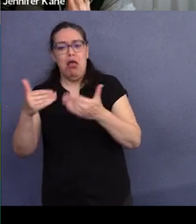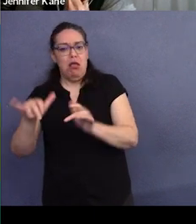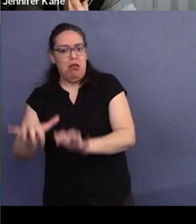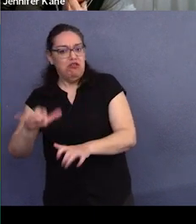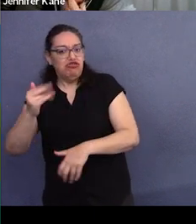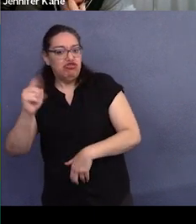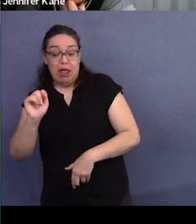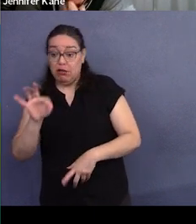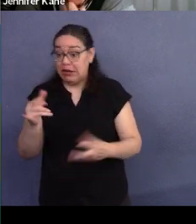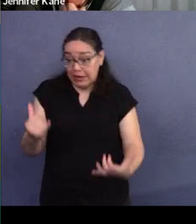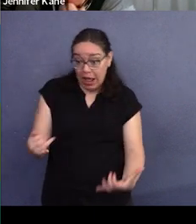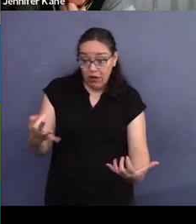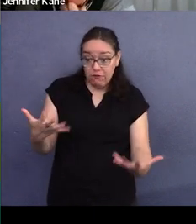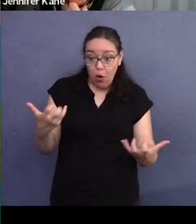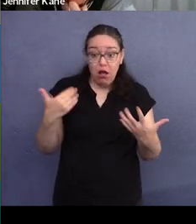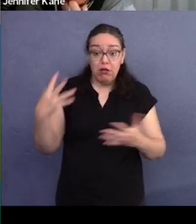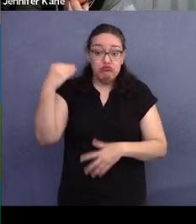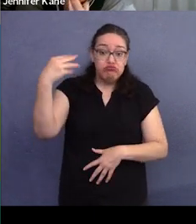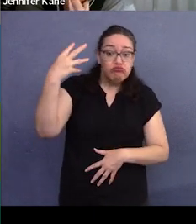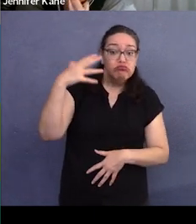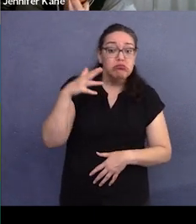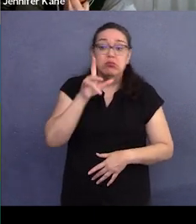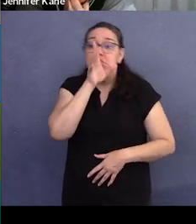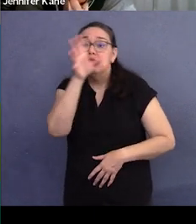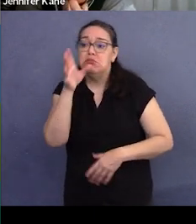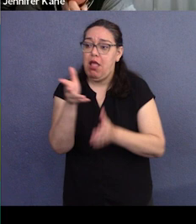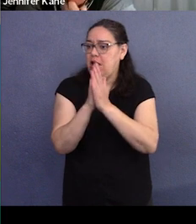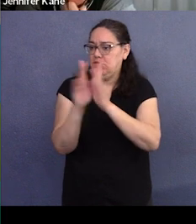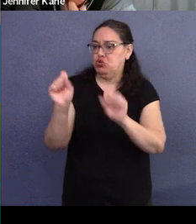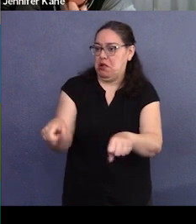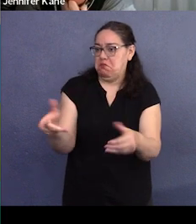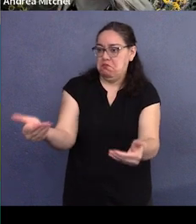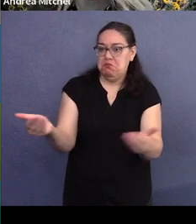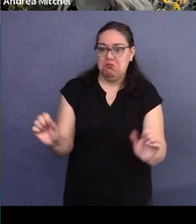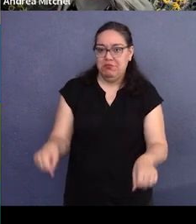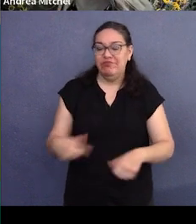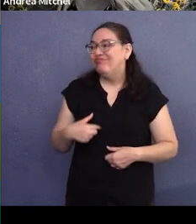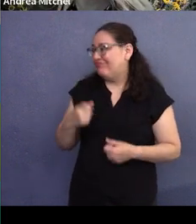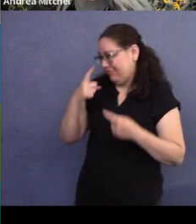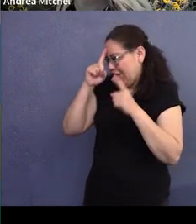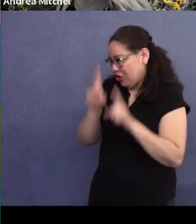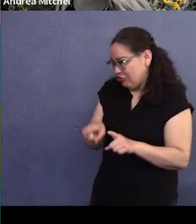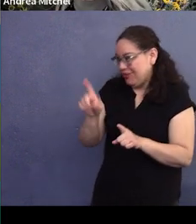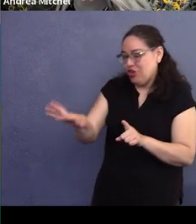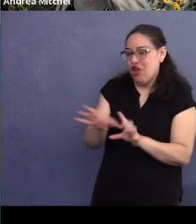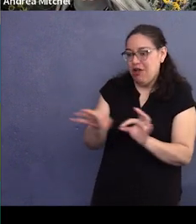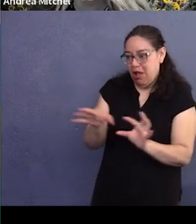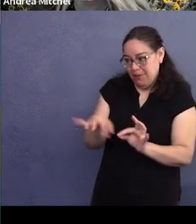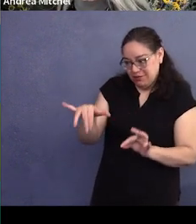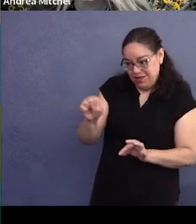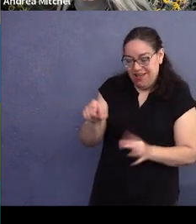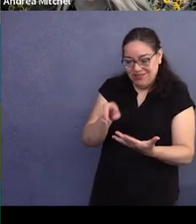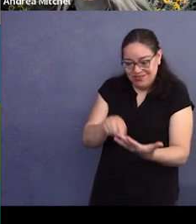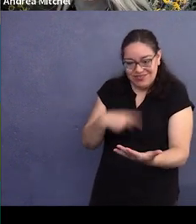if you feel comfortable and like to unmute, you can go ahead and ask any questions you have. And I agree with your comment. Please pay